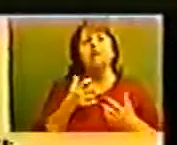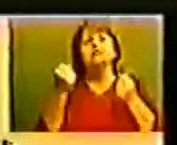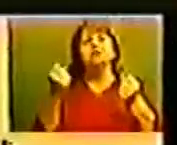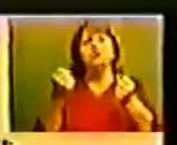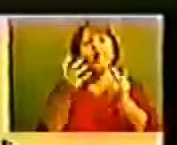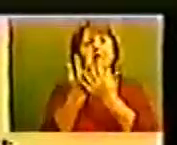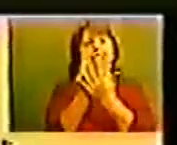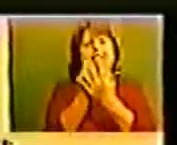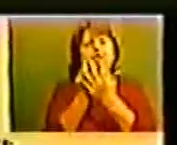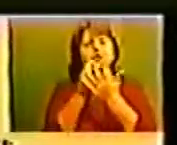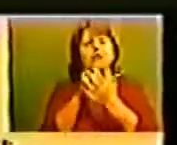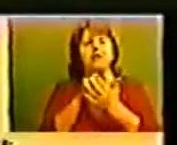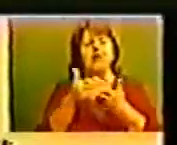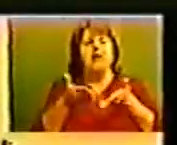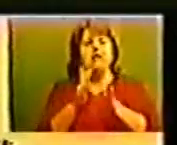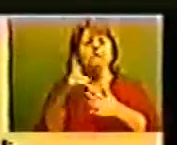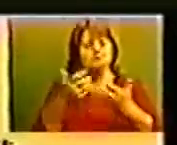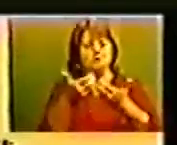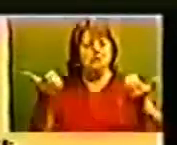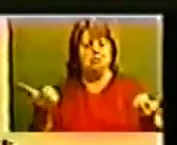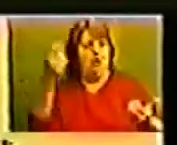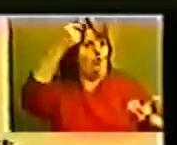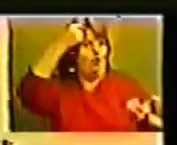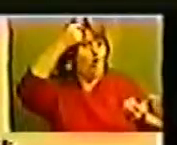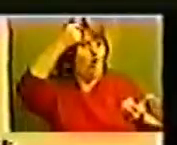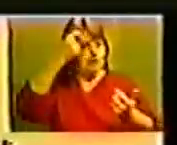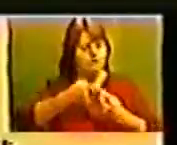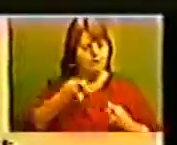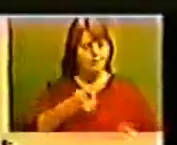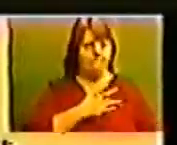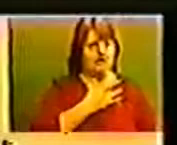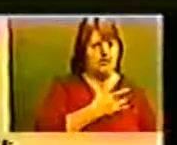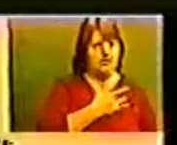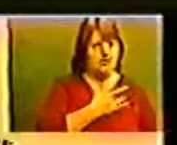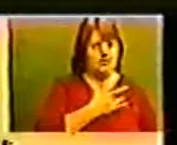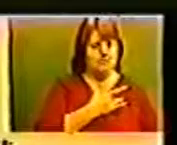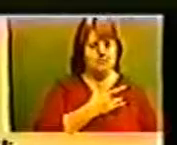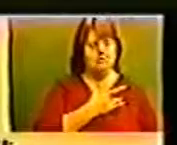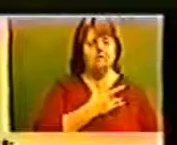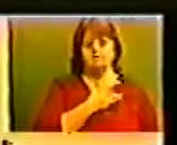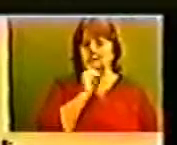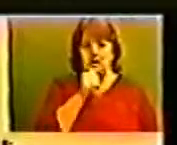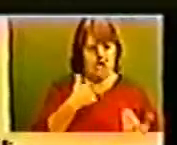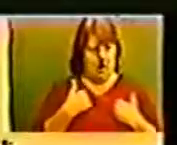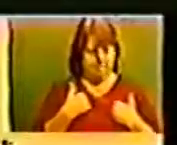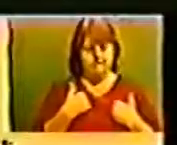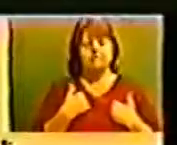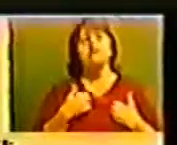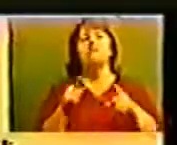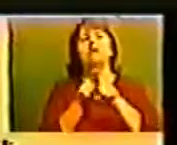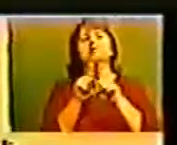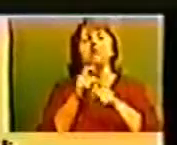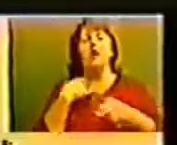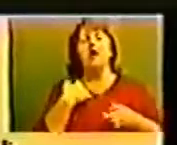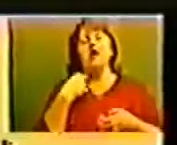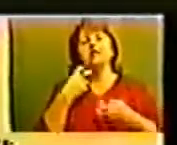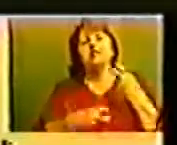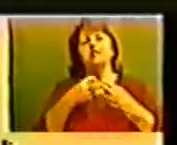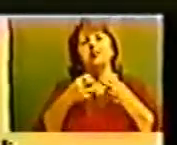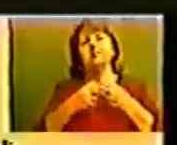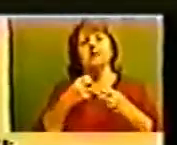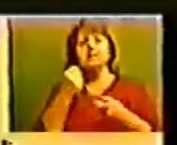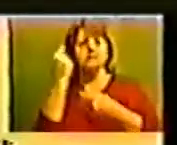strong filter that allows them to separate thought from feeling. They also have difficulty considering